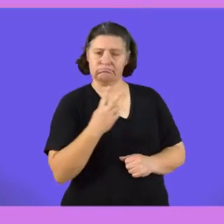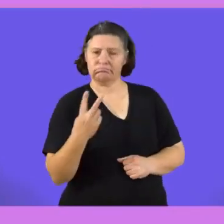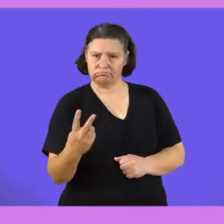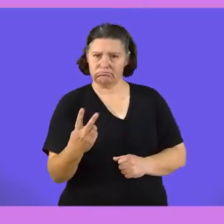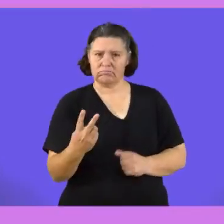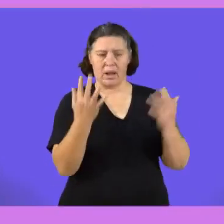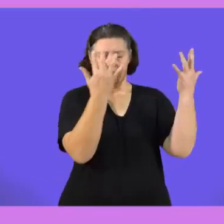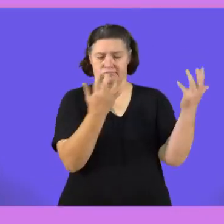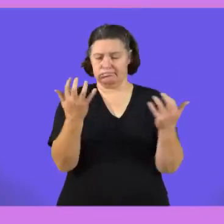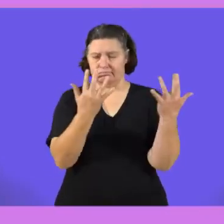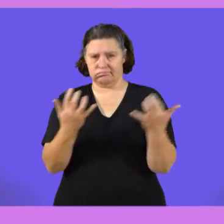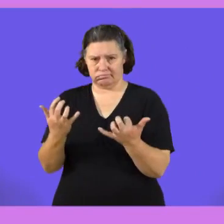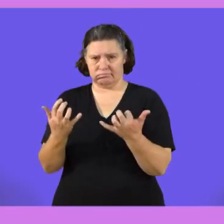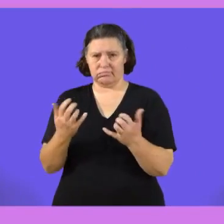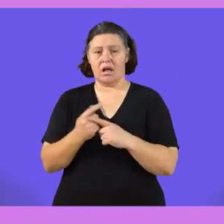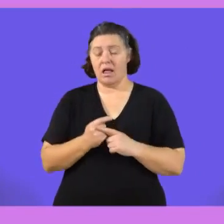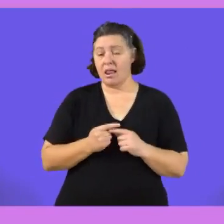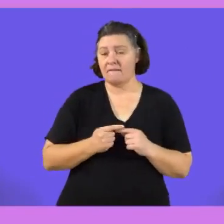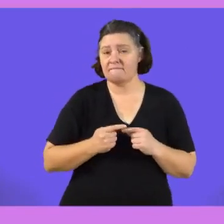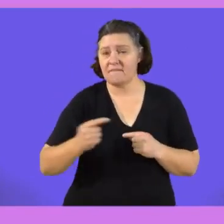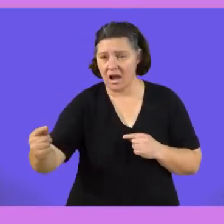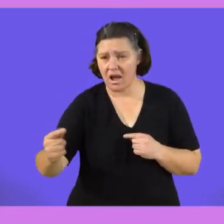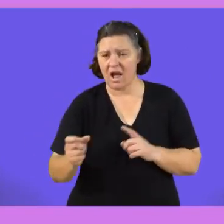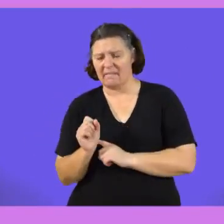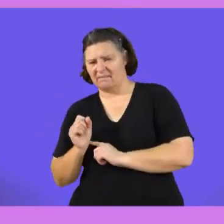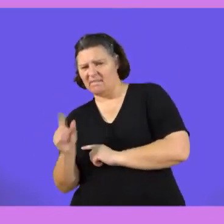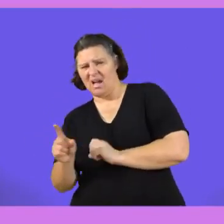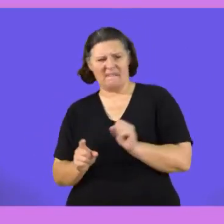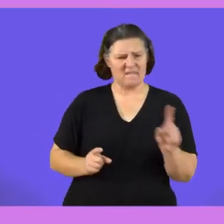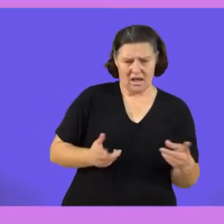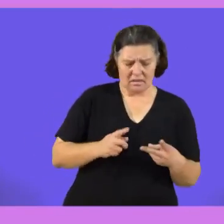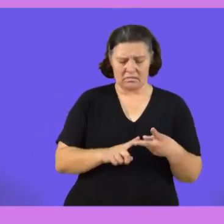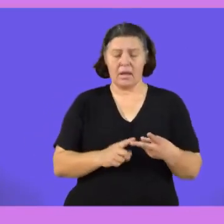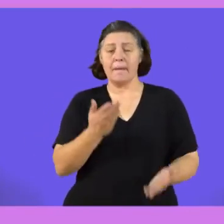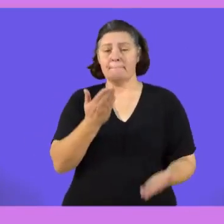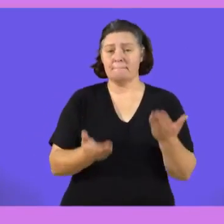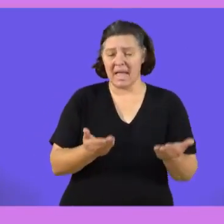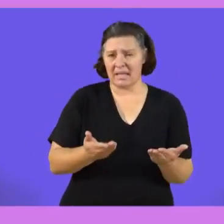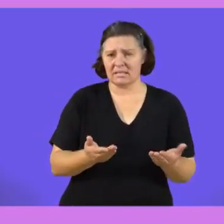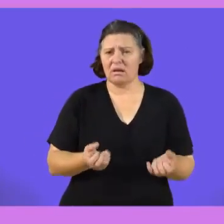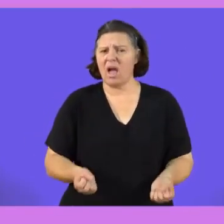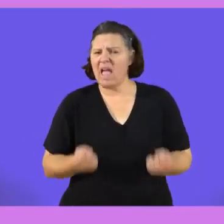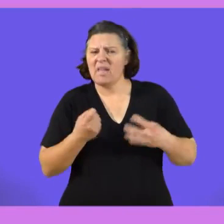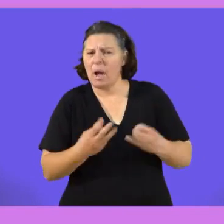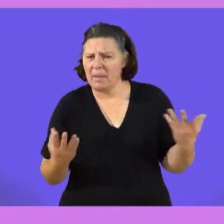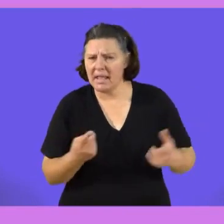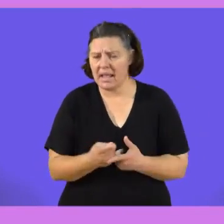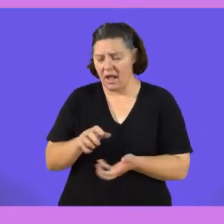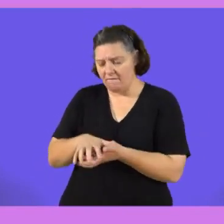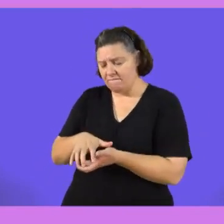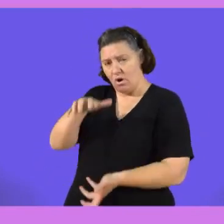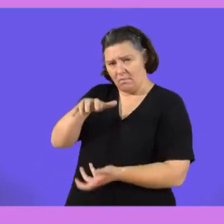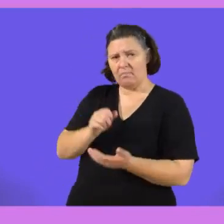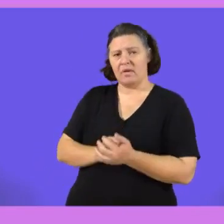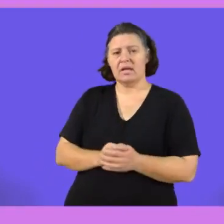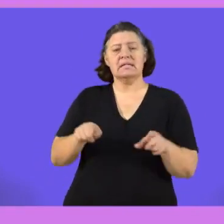involving calculations of length and distance, also mass and weight. Then we'll look at volume,